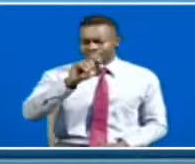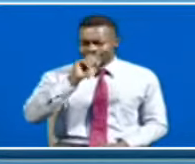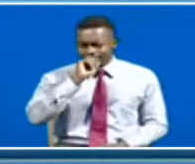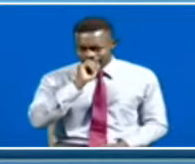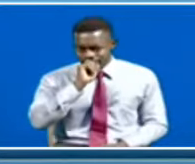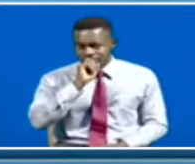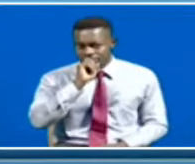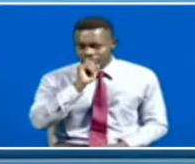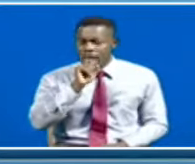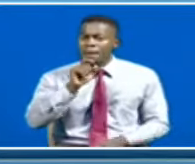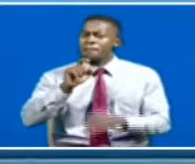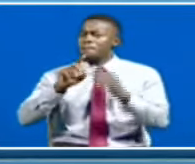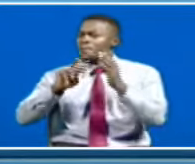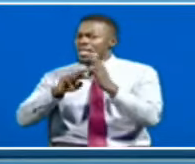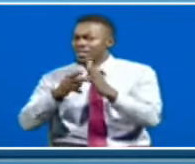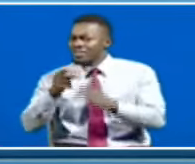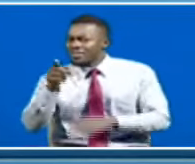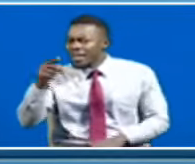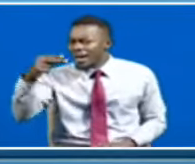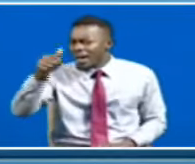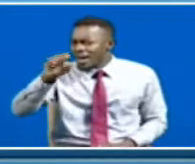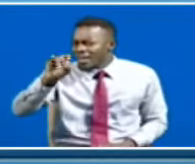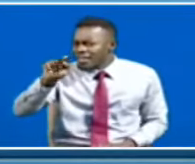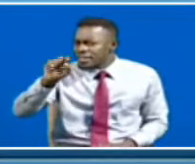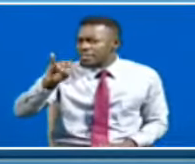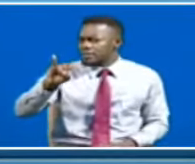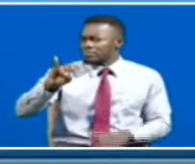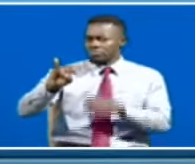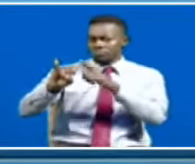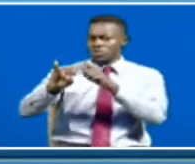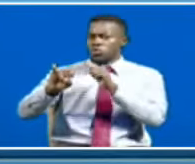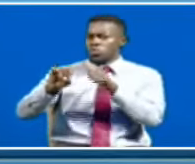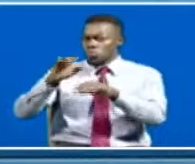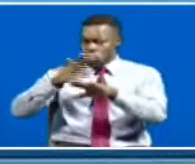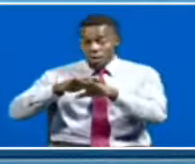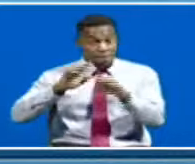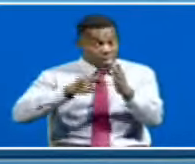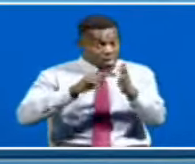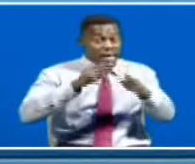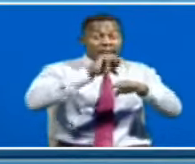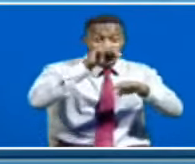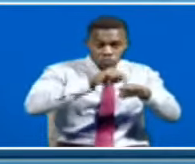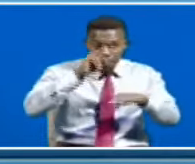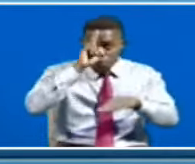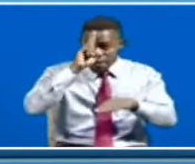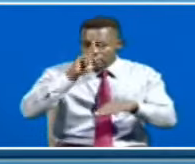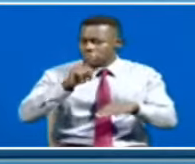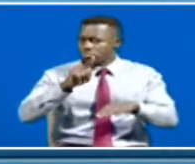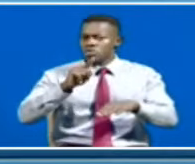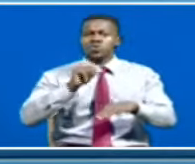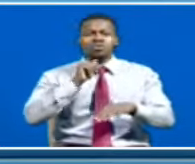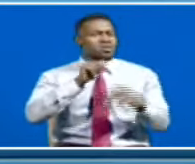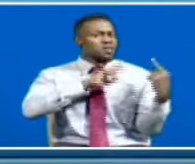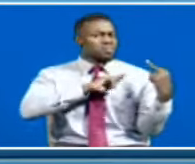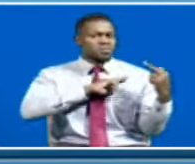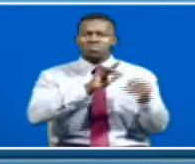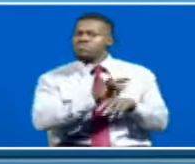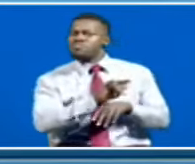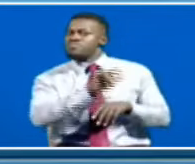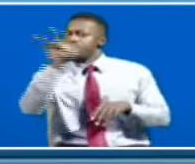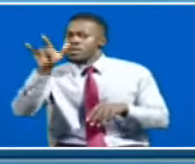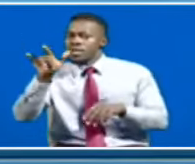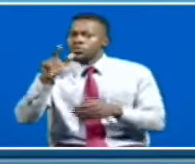a reciprocating country and the National Security Council has no powers to deploy national police service outside Kenya.